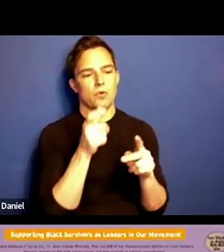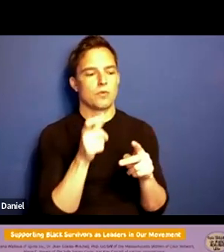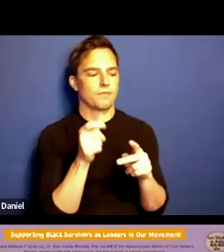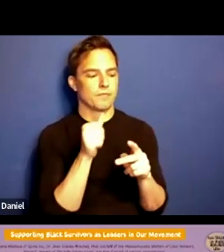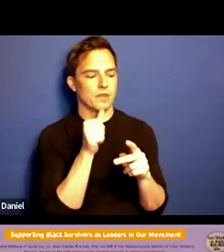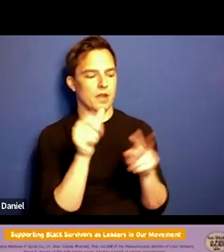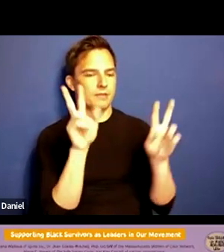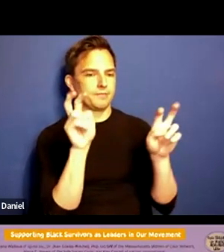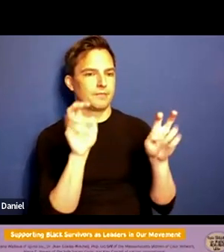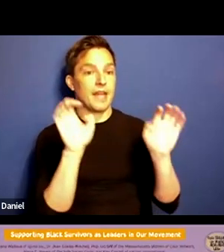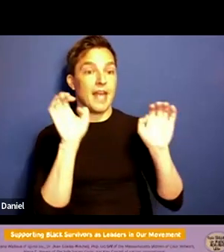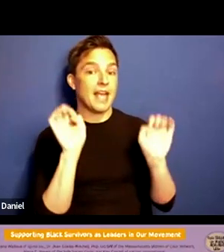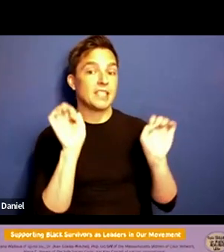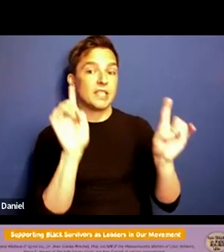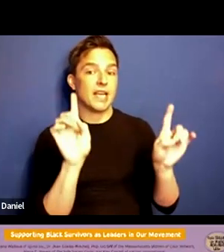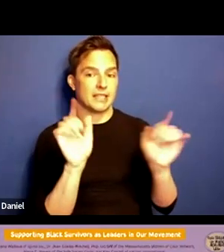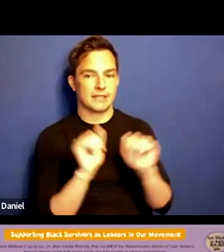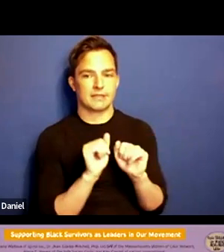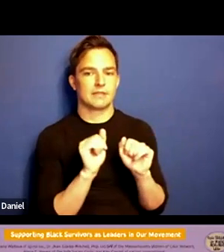call educated, instead of